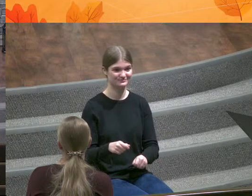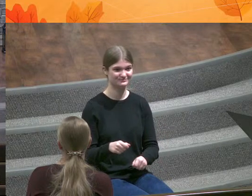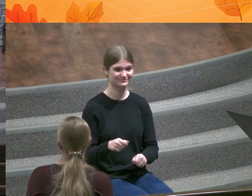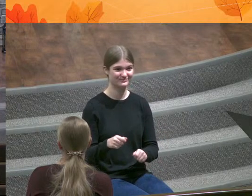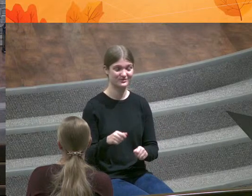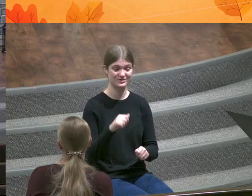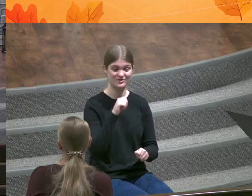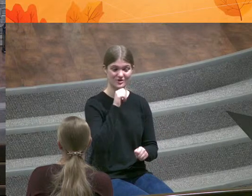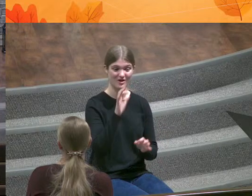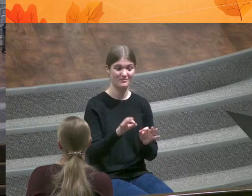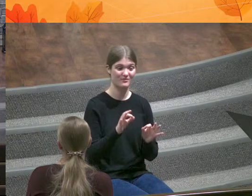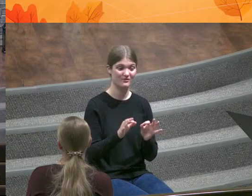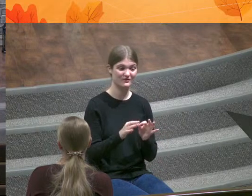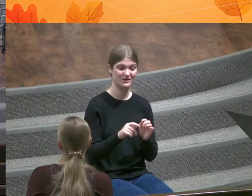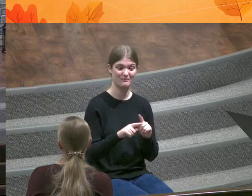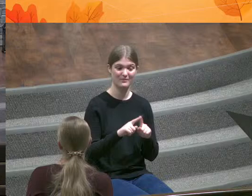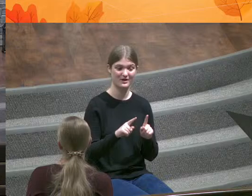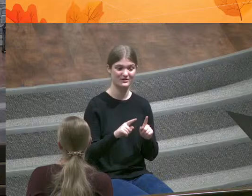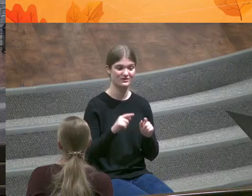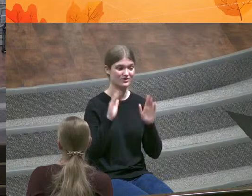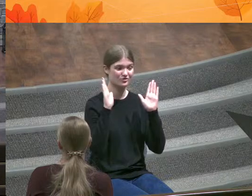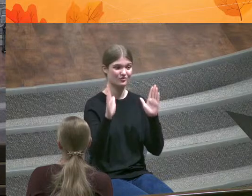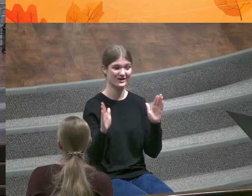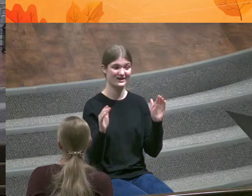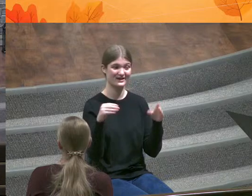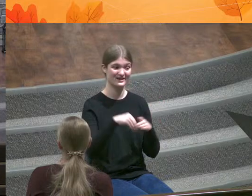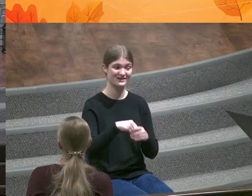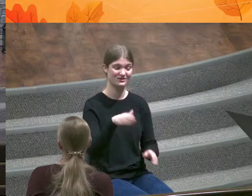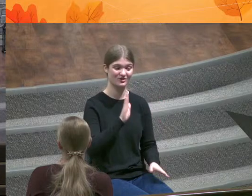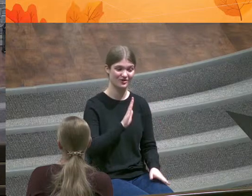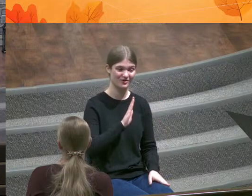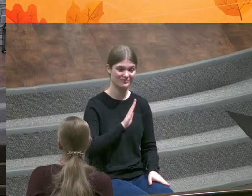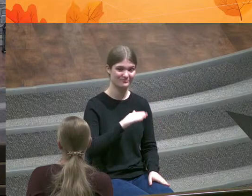Imperfectly great and God planned.